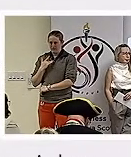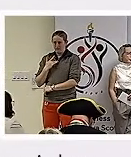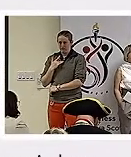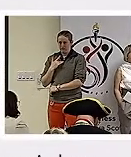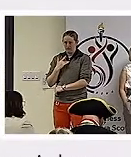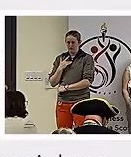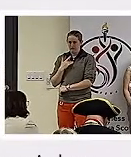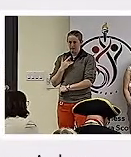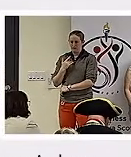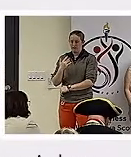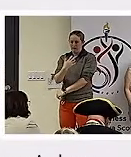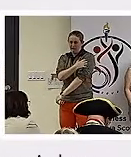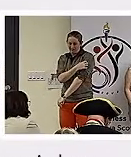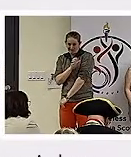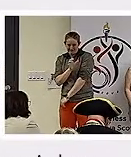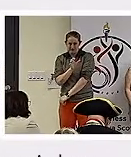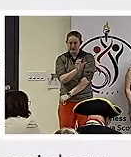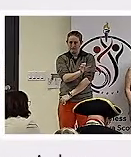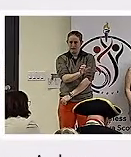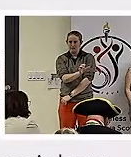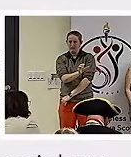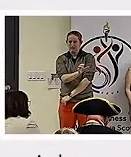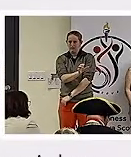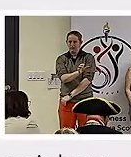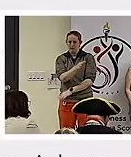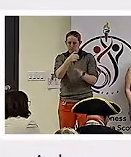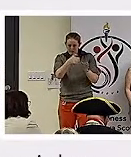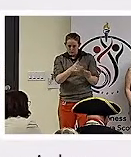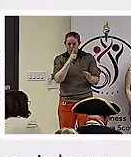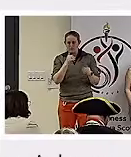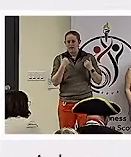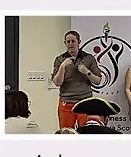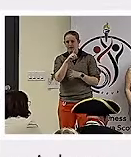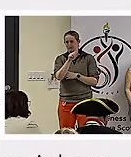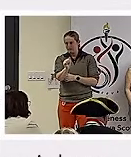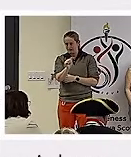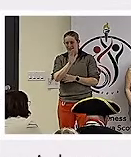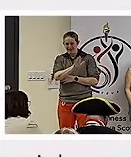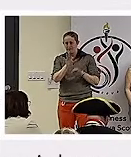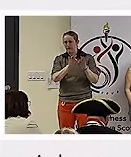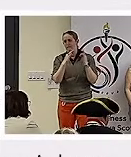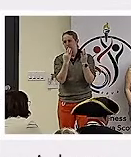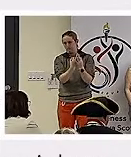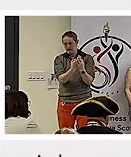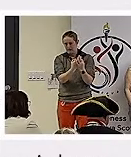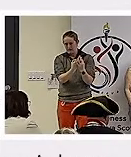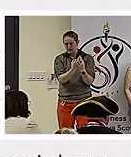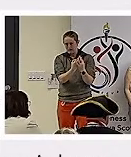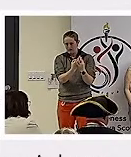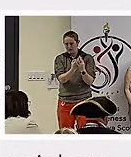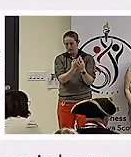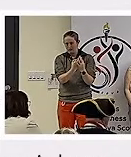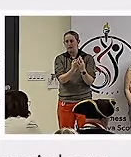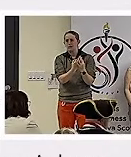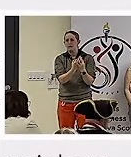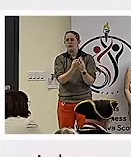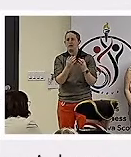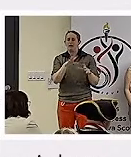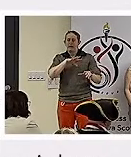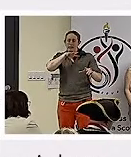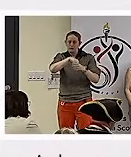disabled person and their families in pediatric care would help the next generation to